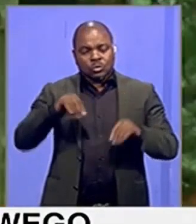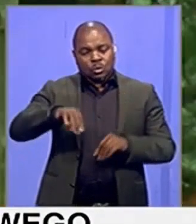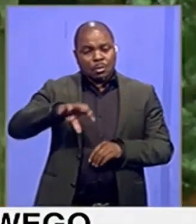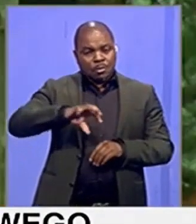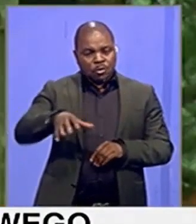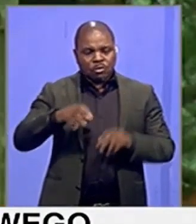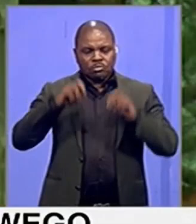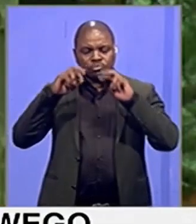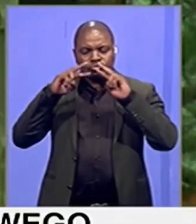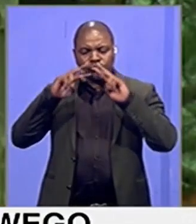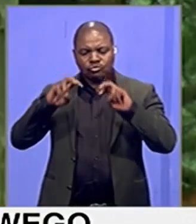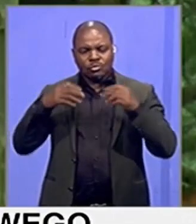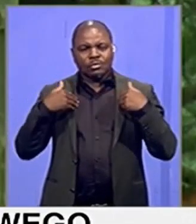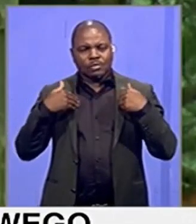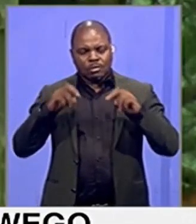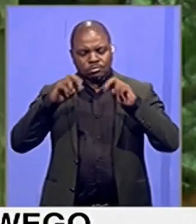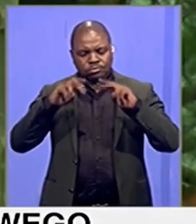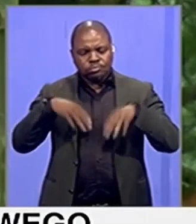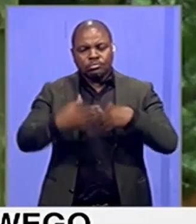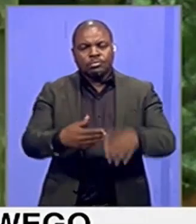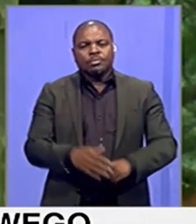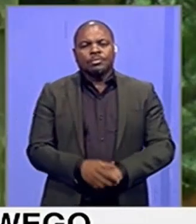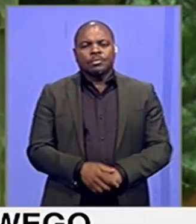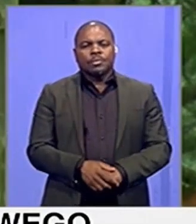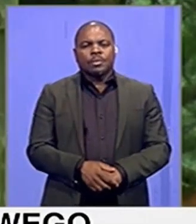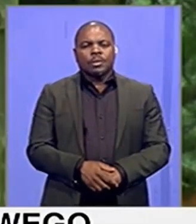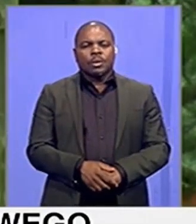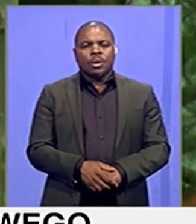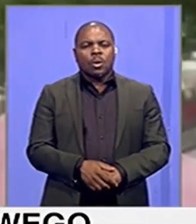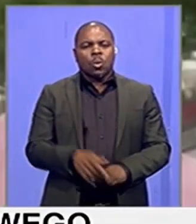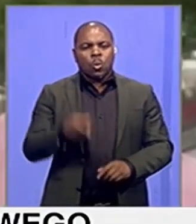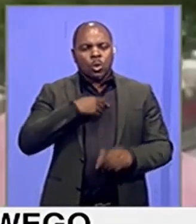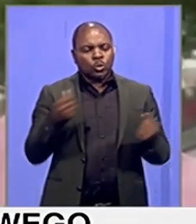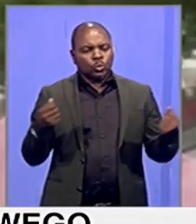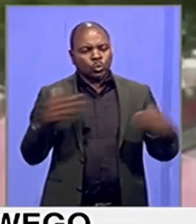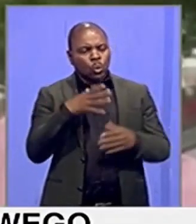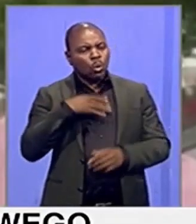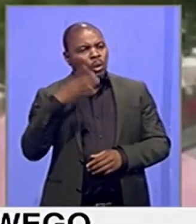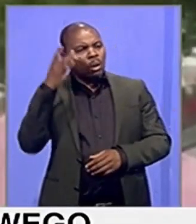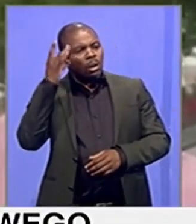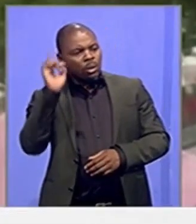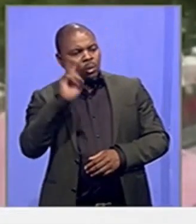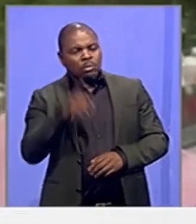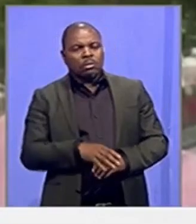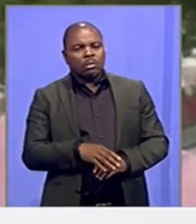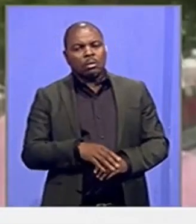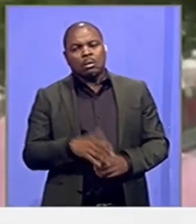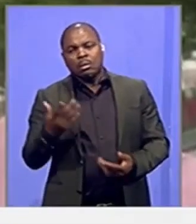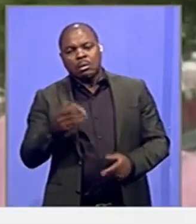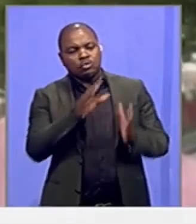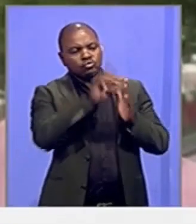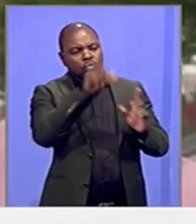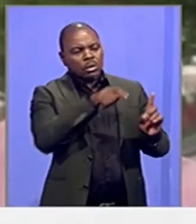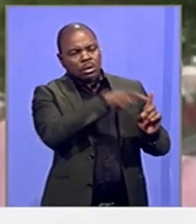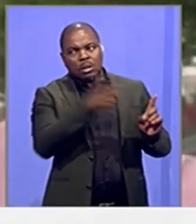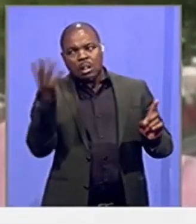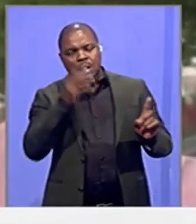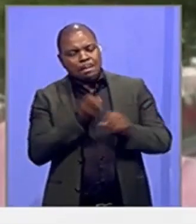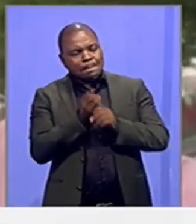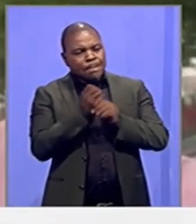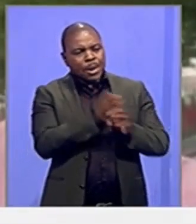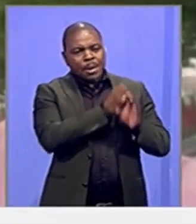thakgotše dinyakišišo mo tiragalong ye. We have learned with shock the allegations of an assault of a learner,